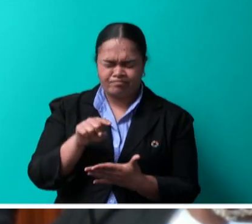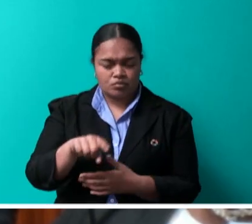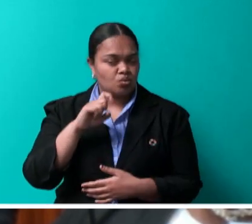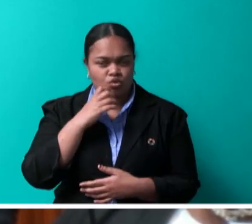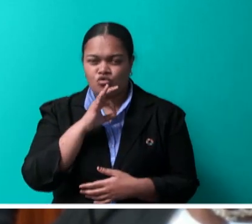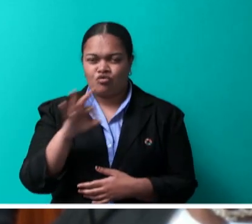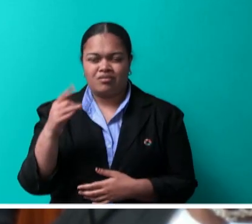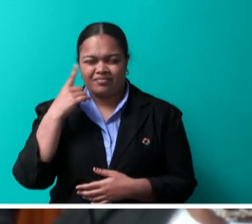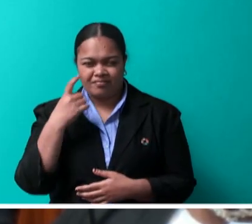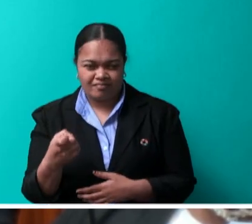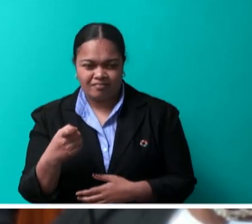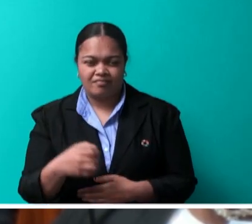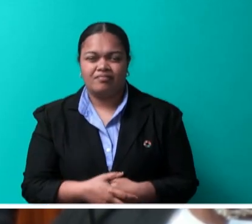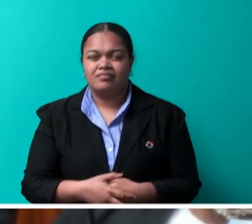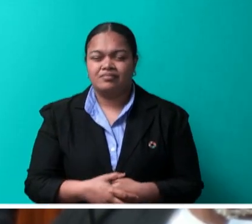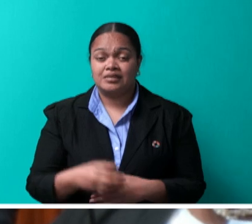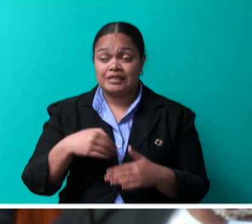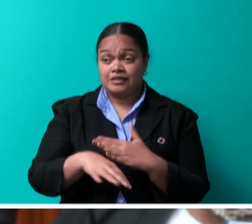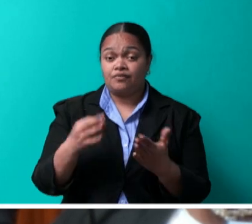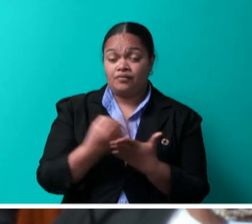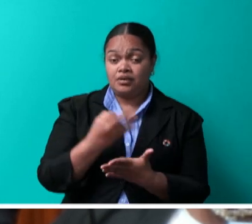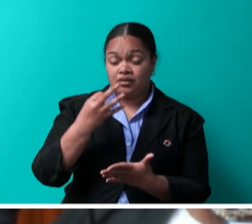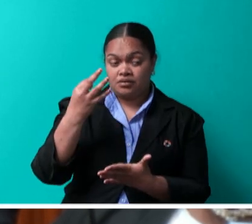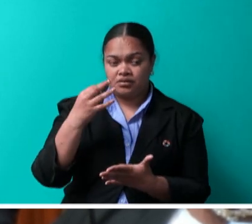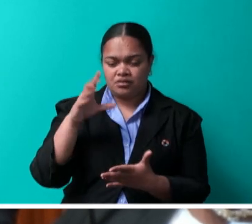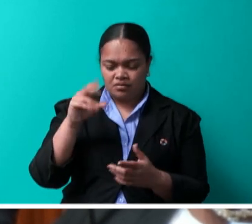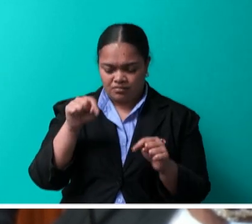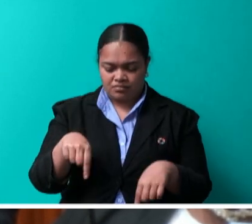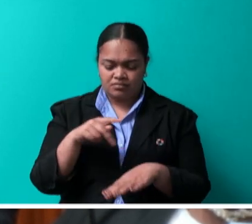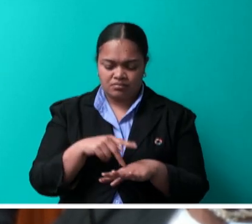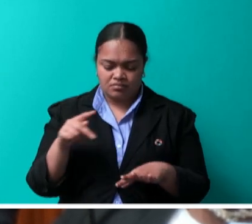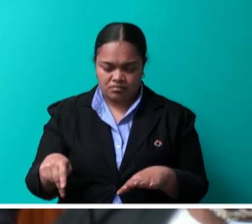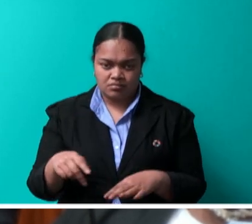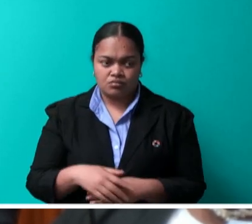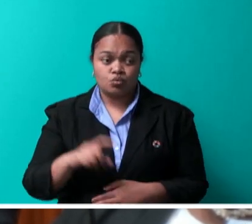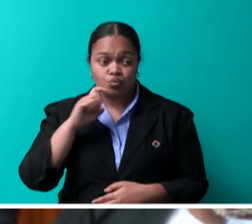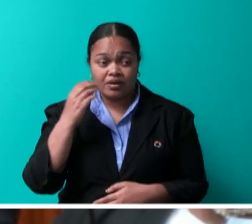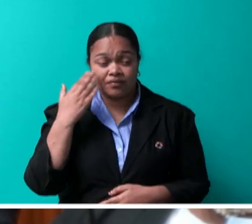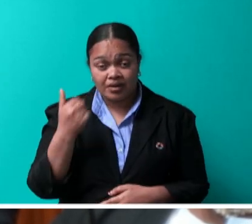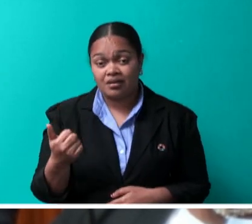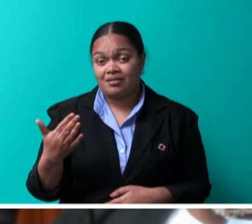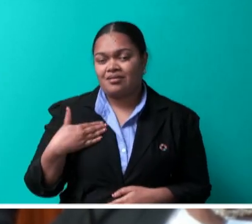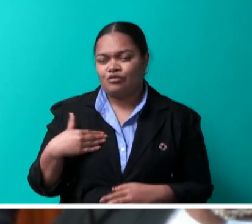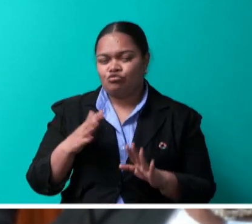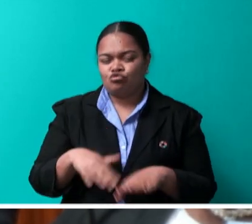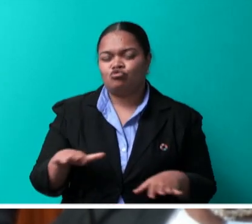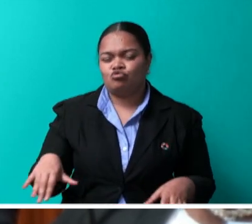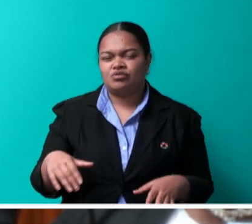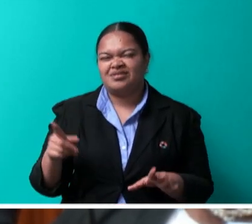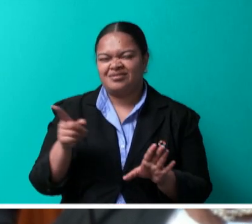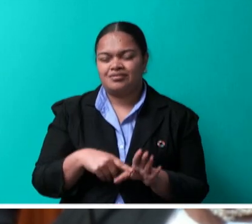found solely in the financial estimates before this House. It will be found in healthier children entering our